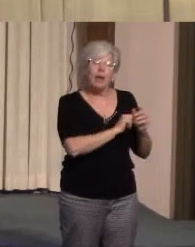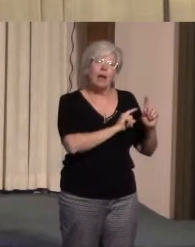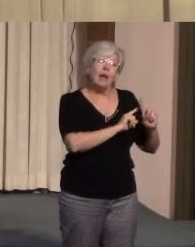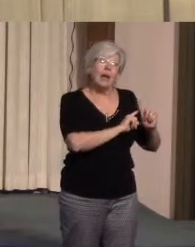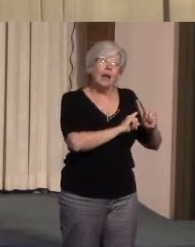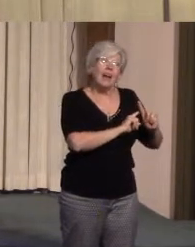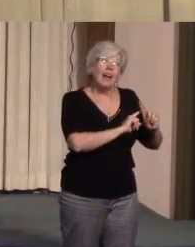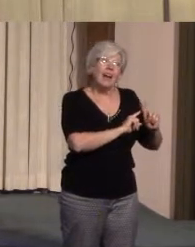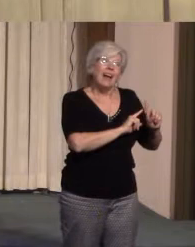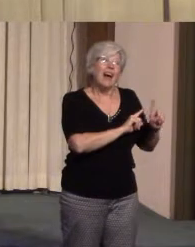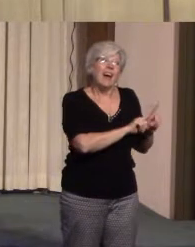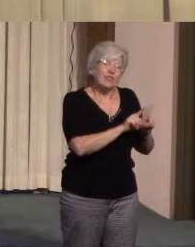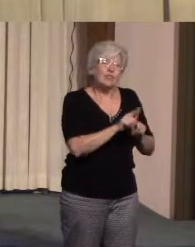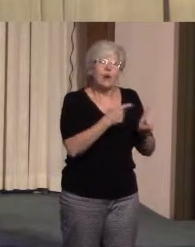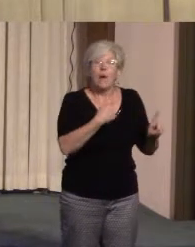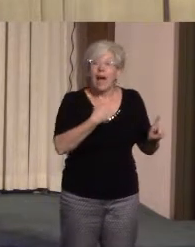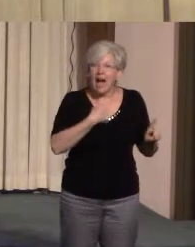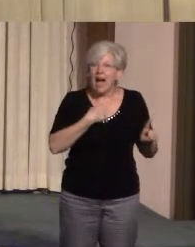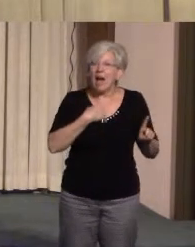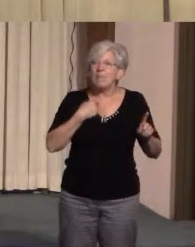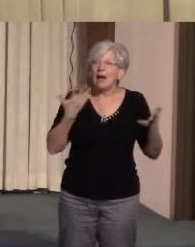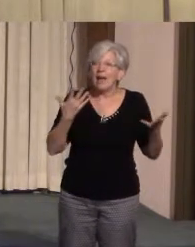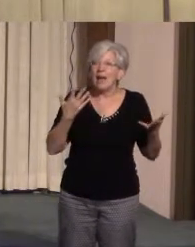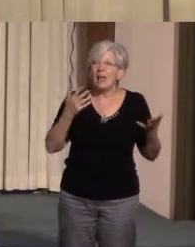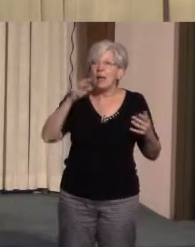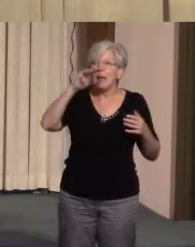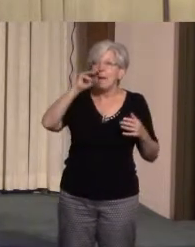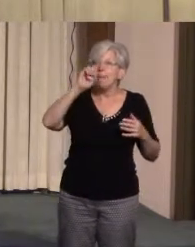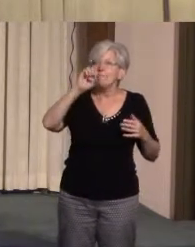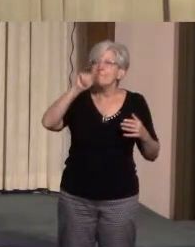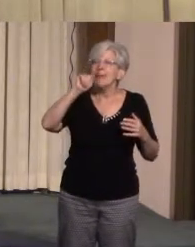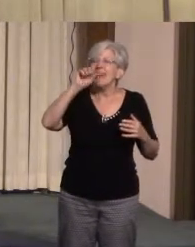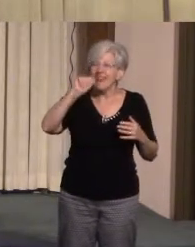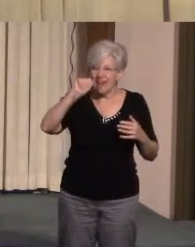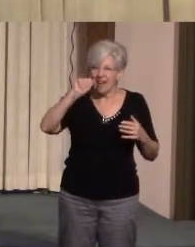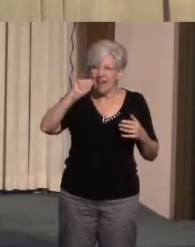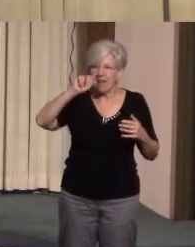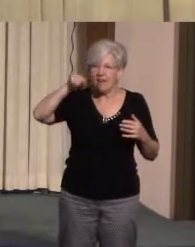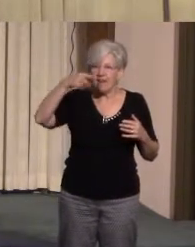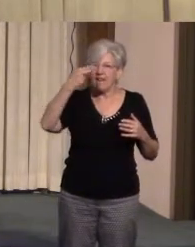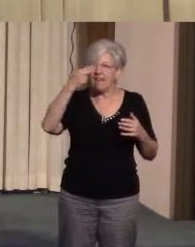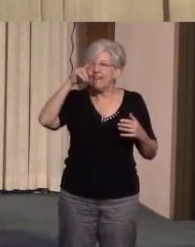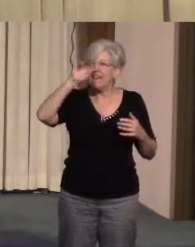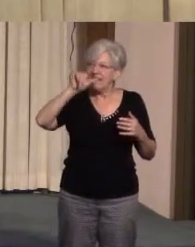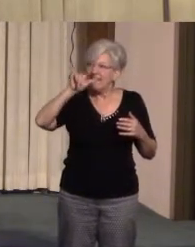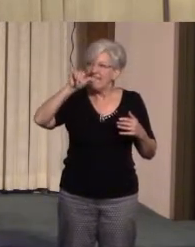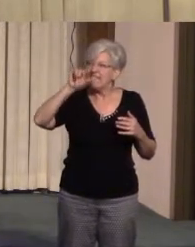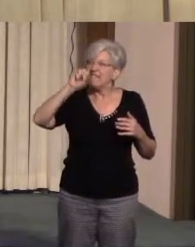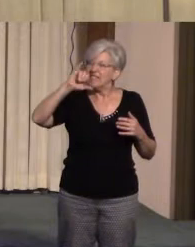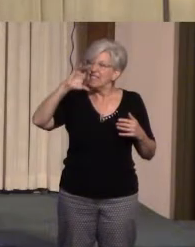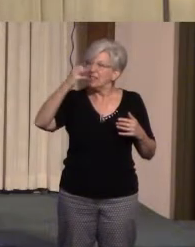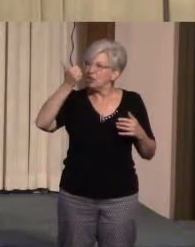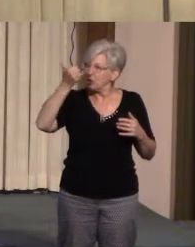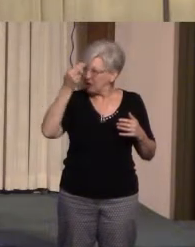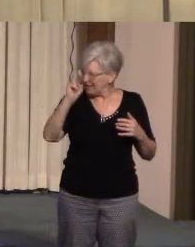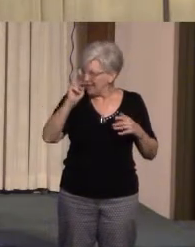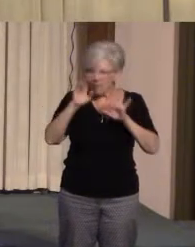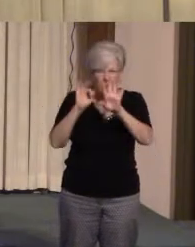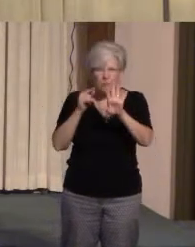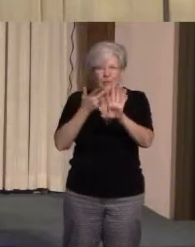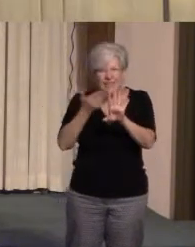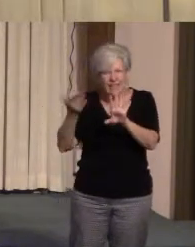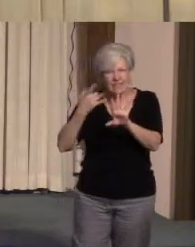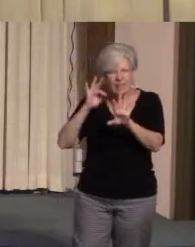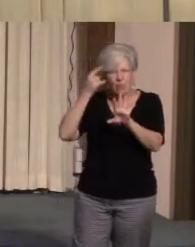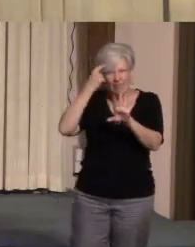And I'm also I'm not just into physics, I'm into metaphysics, those things that we think of as being